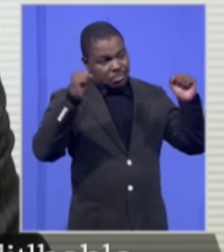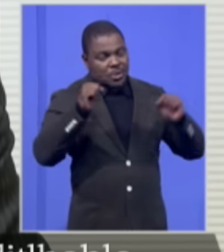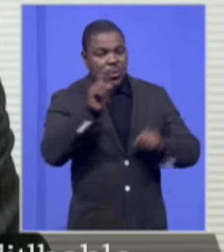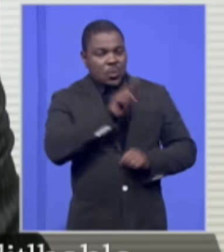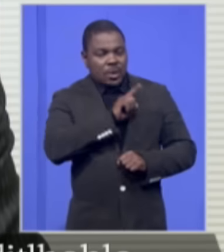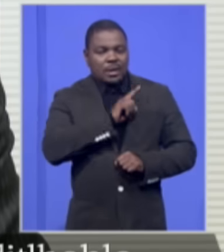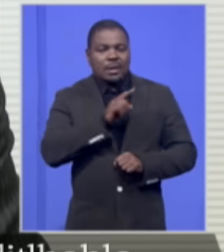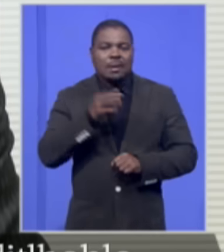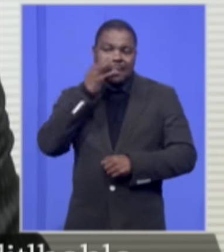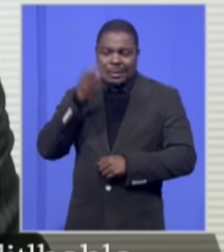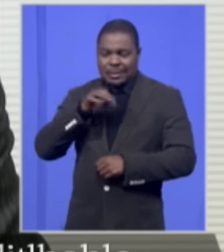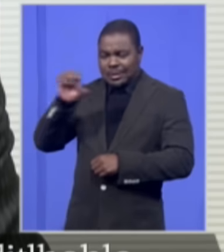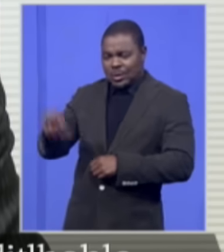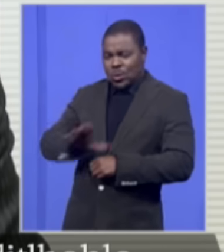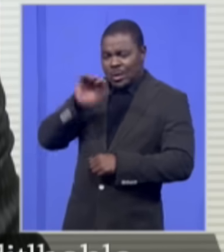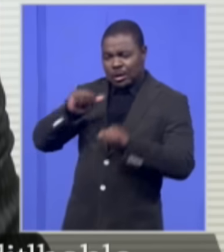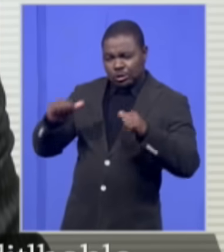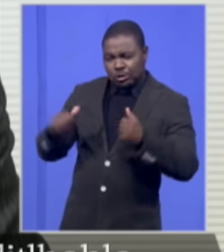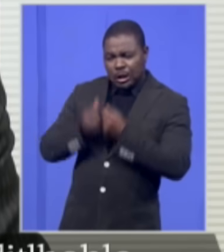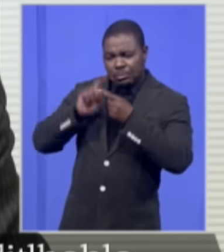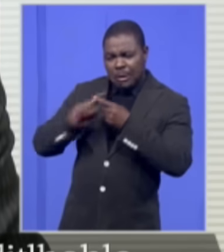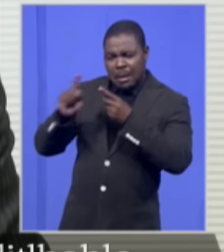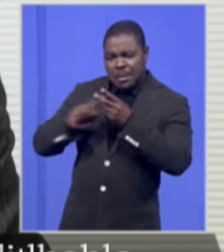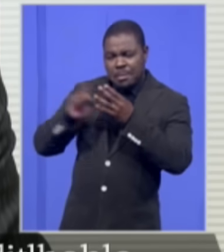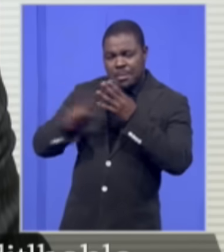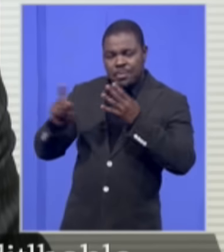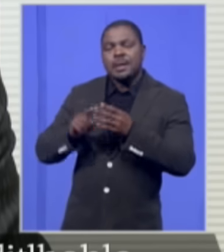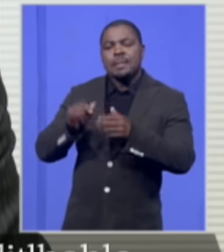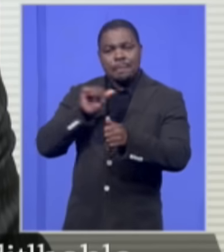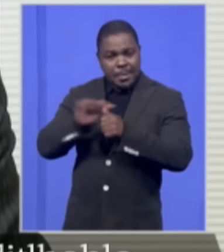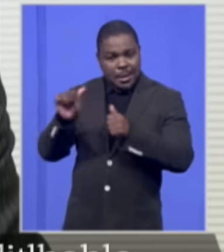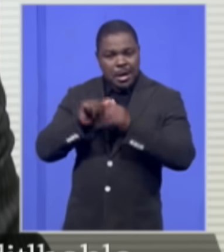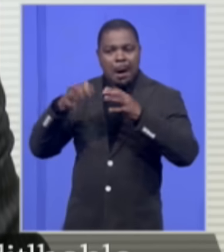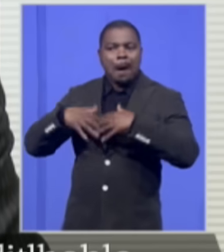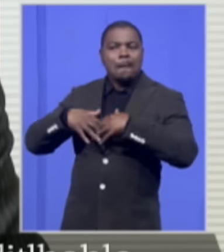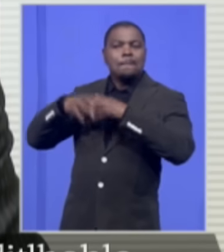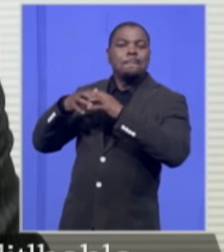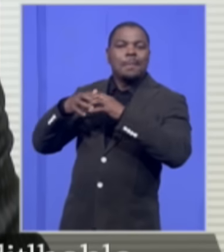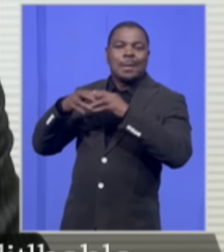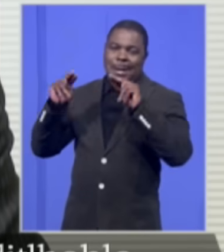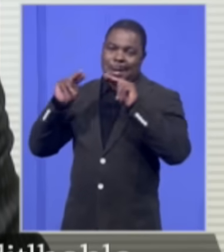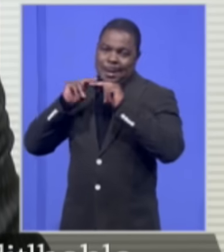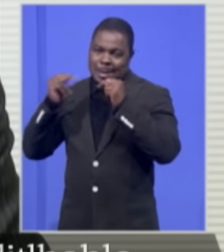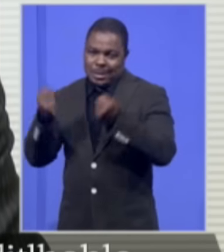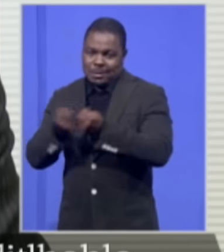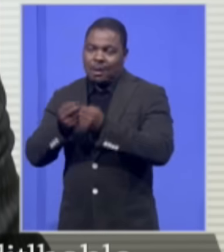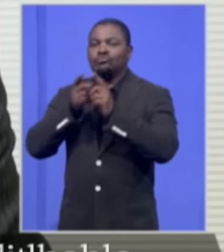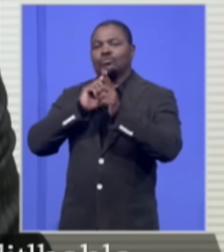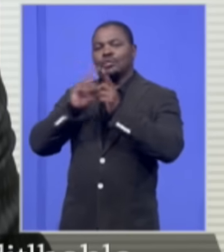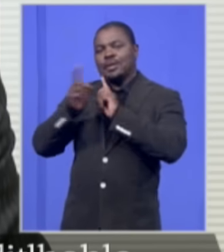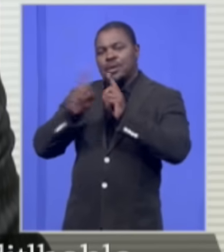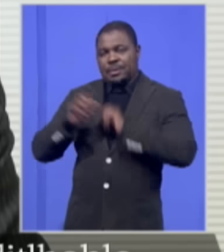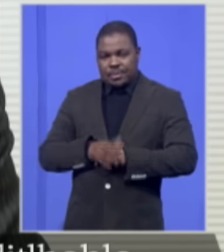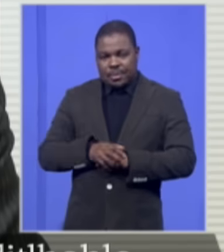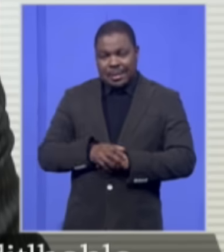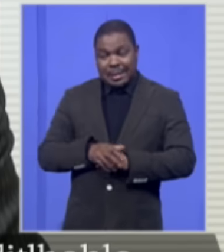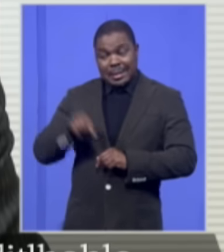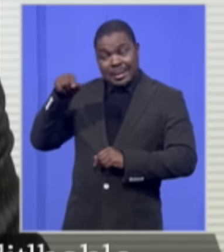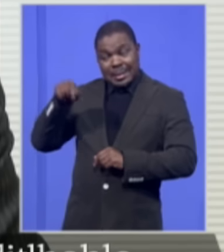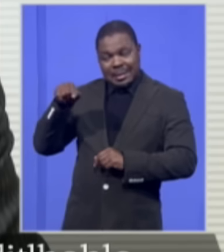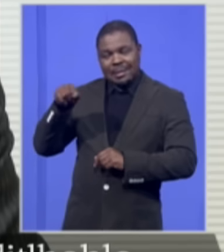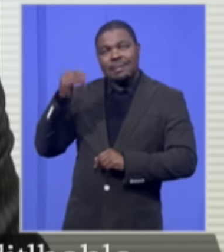our country is facing at the moment, we should convene the National Dialogue. The idea of holding